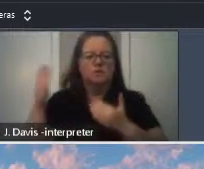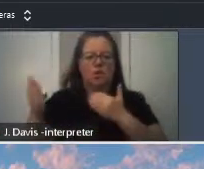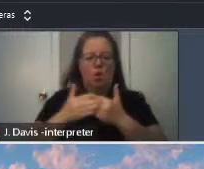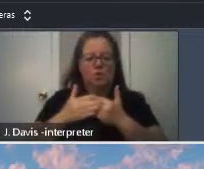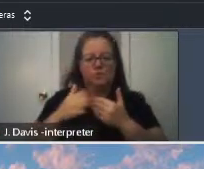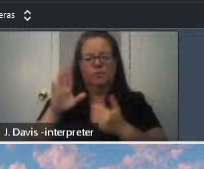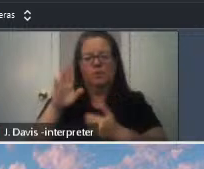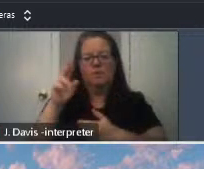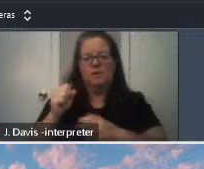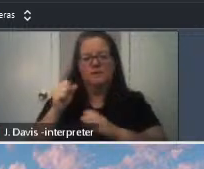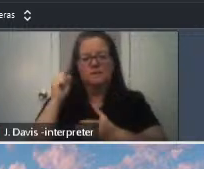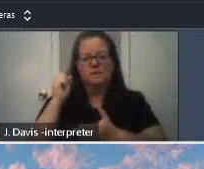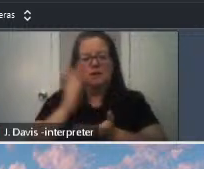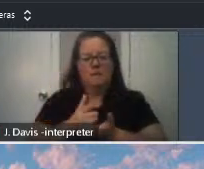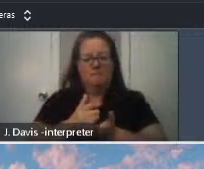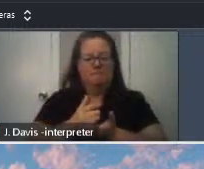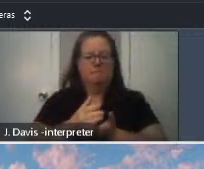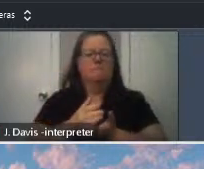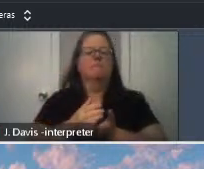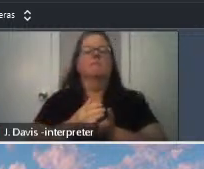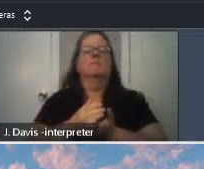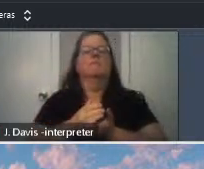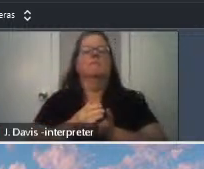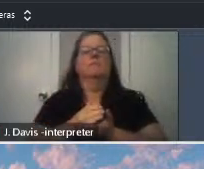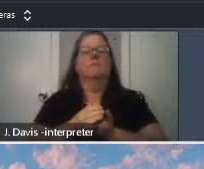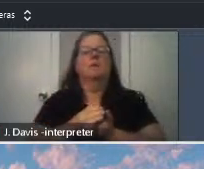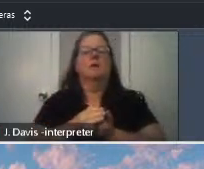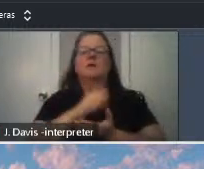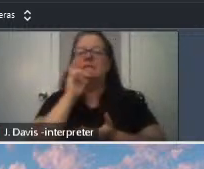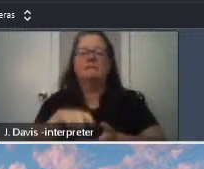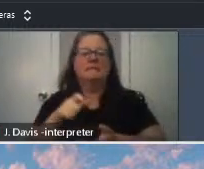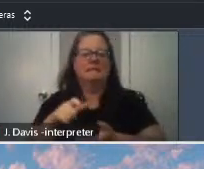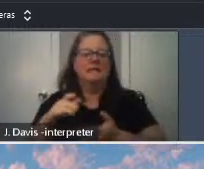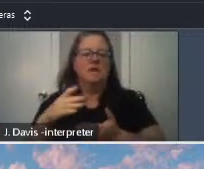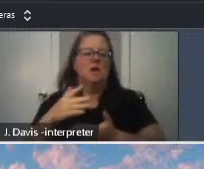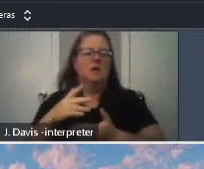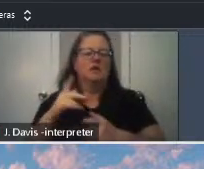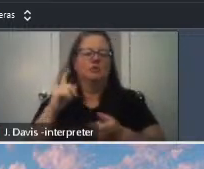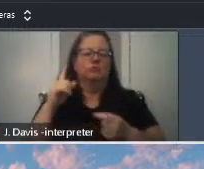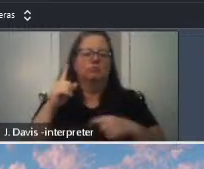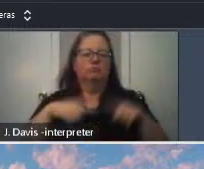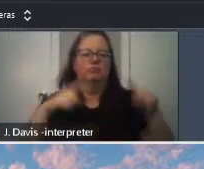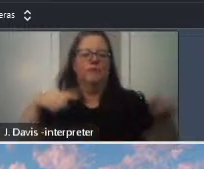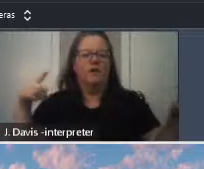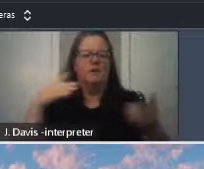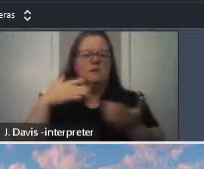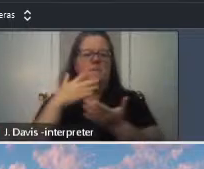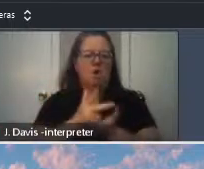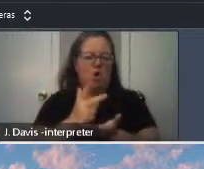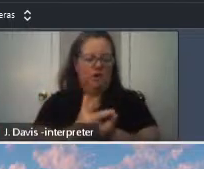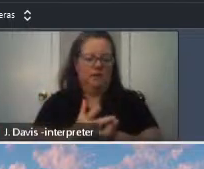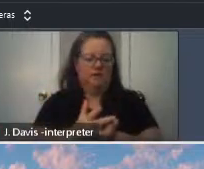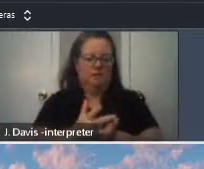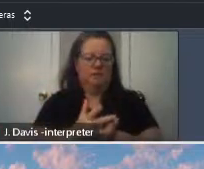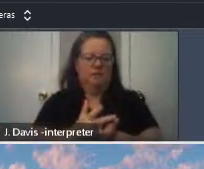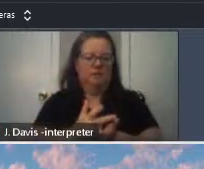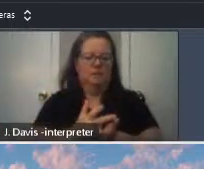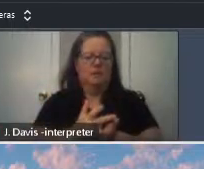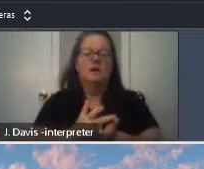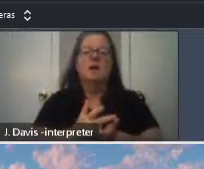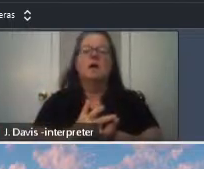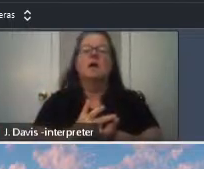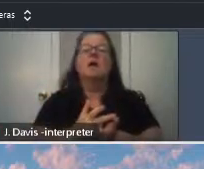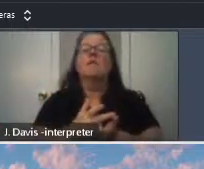places this proposal in a position where it needs no parking variances. I think the Land Use Control Board was a